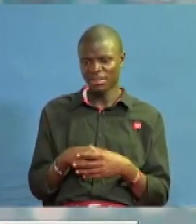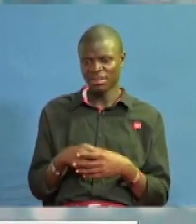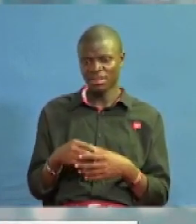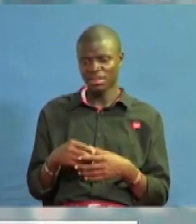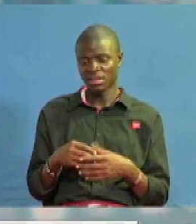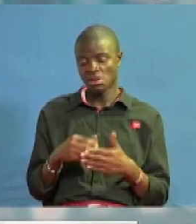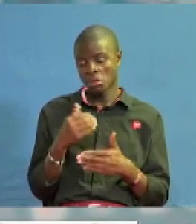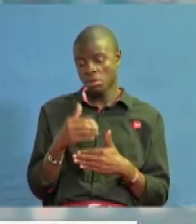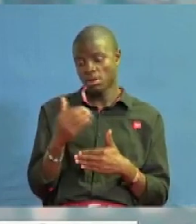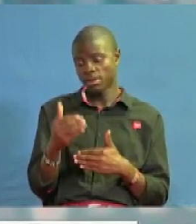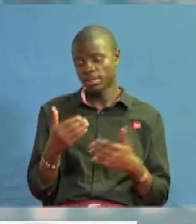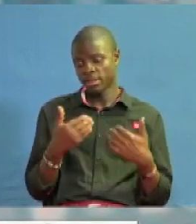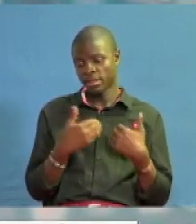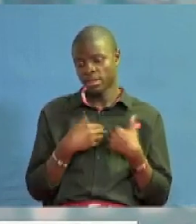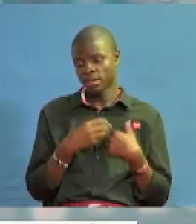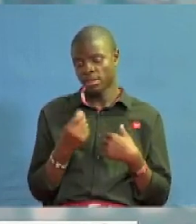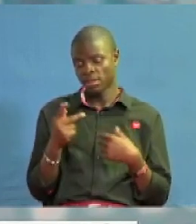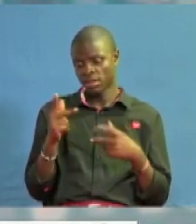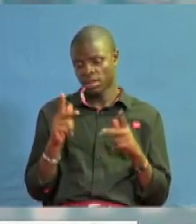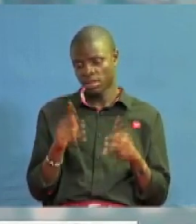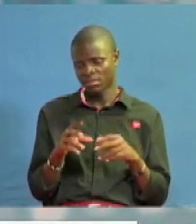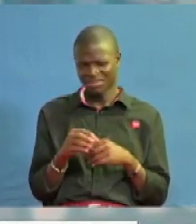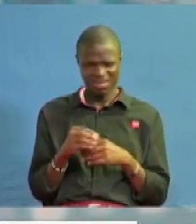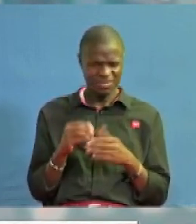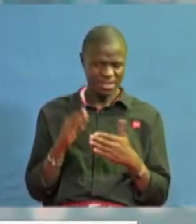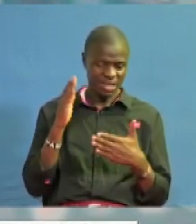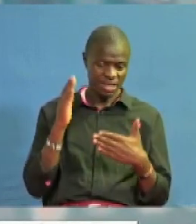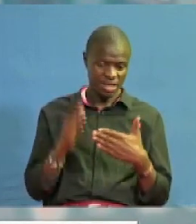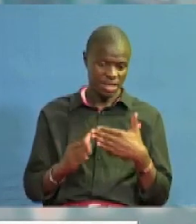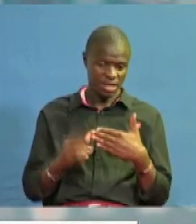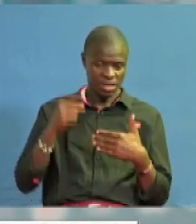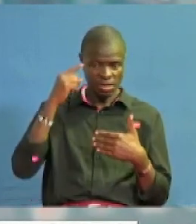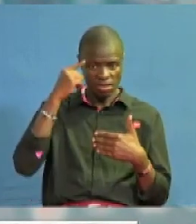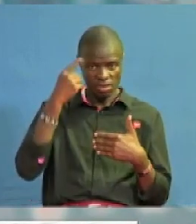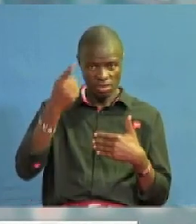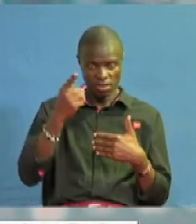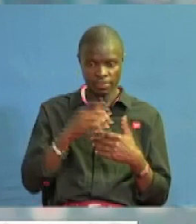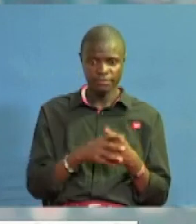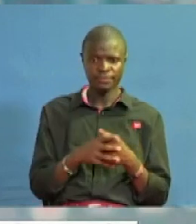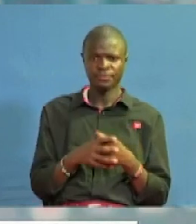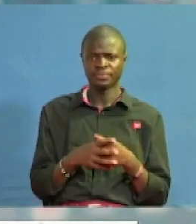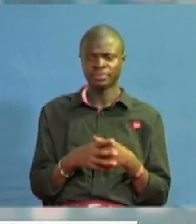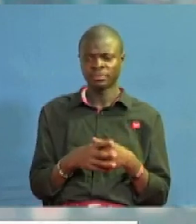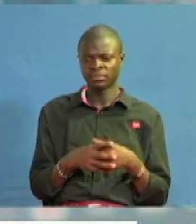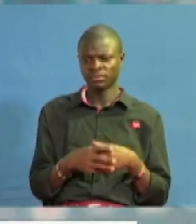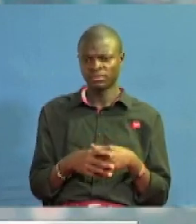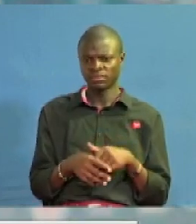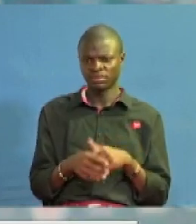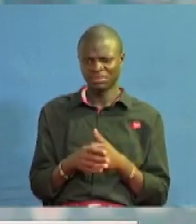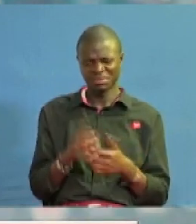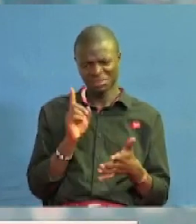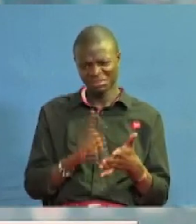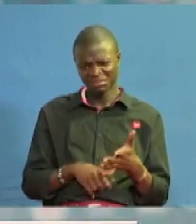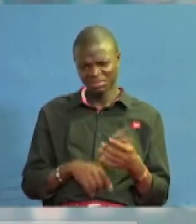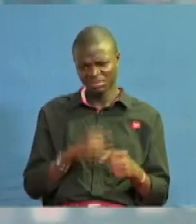somewhere, always have a plan for it. Yeah. Have an end goal. What do I want to achieve with this money that I am putting here?